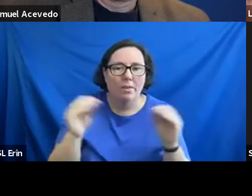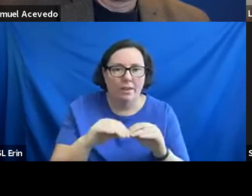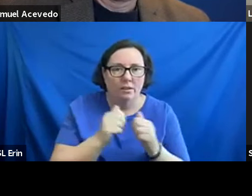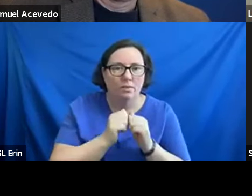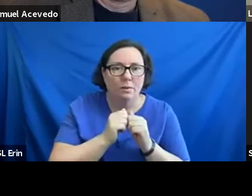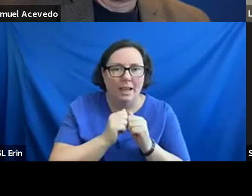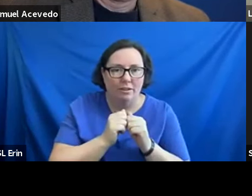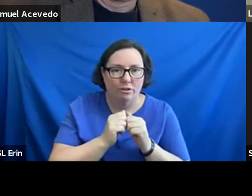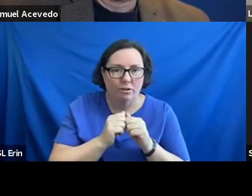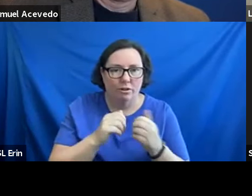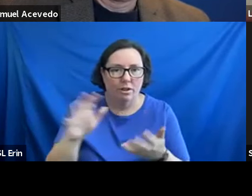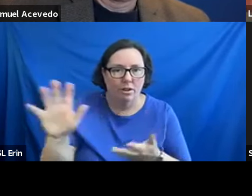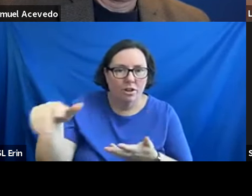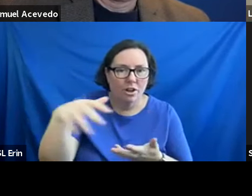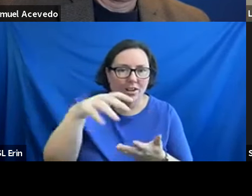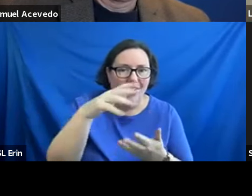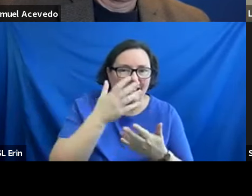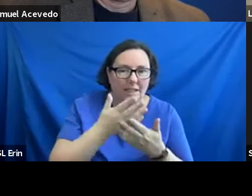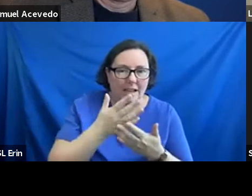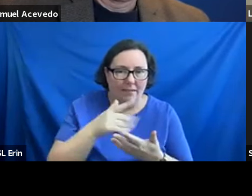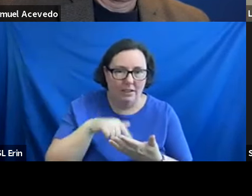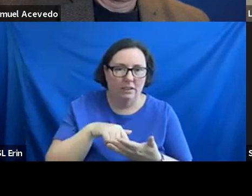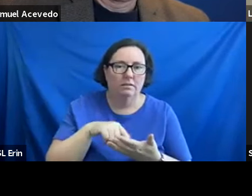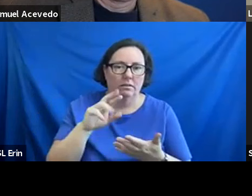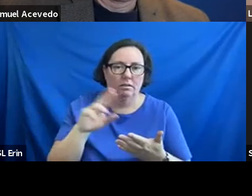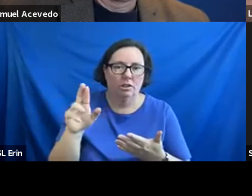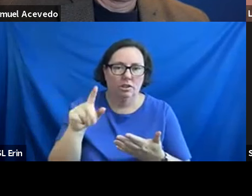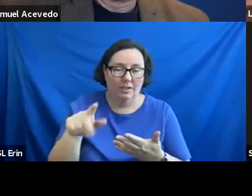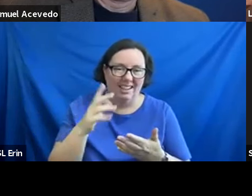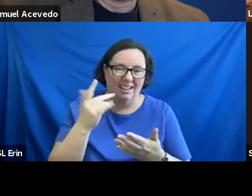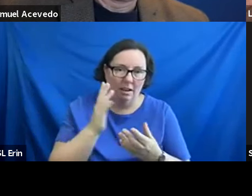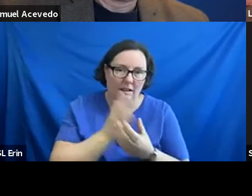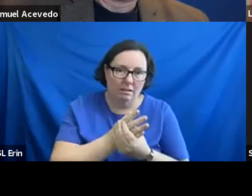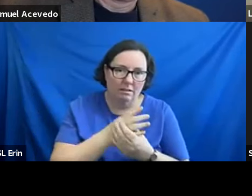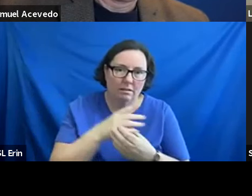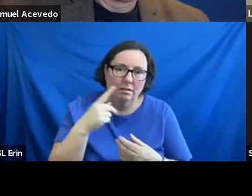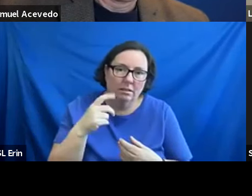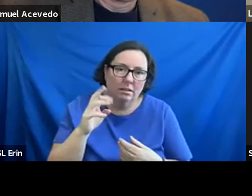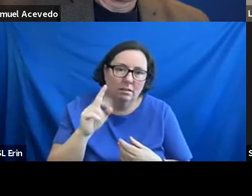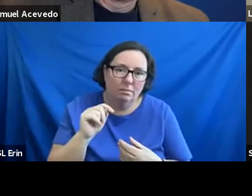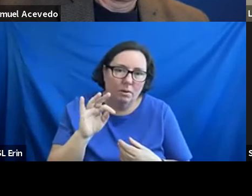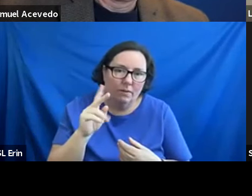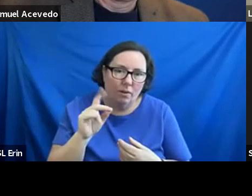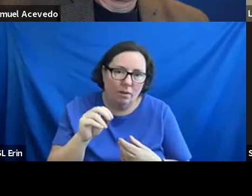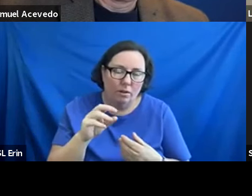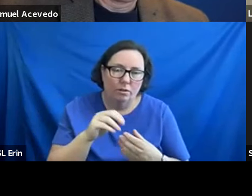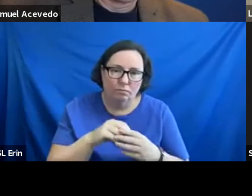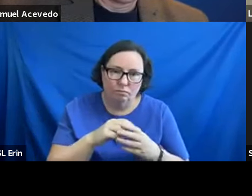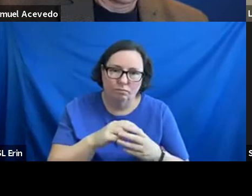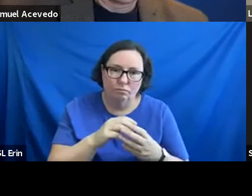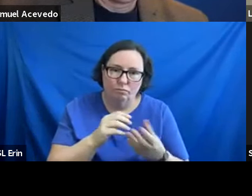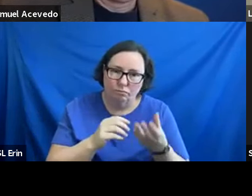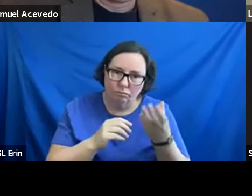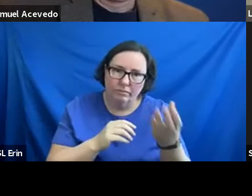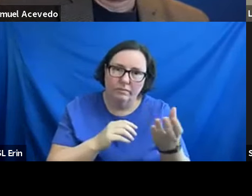you're collecting evidence. So it's a portfolio or a body of evidence from a